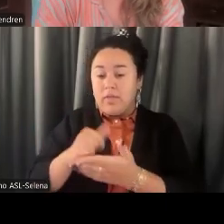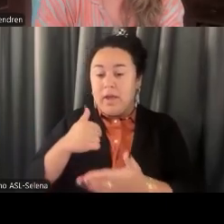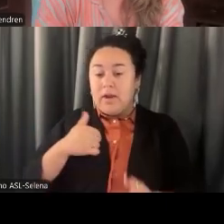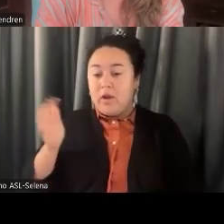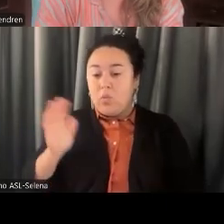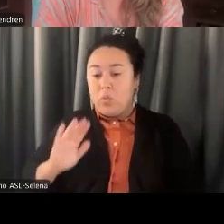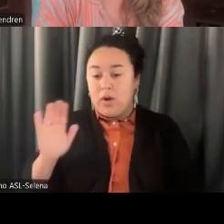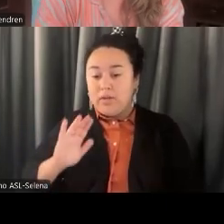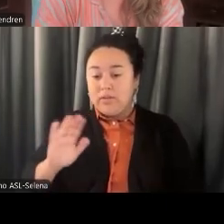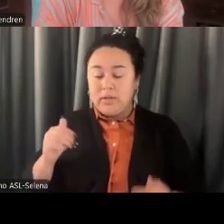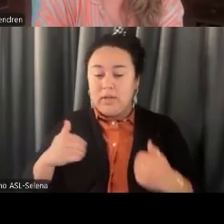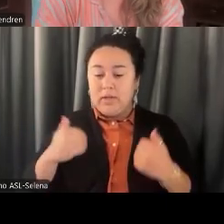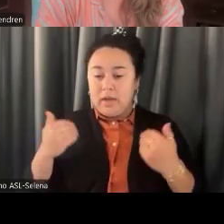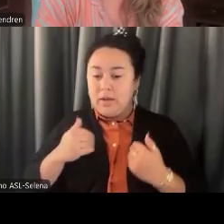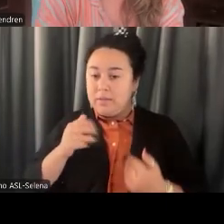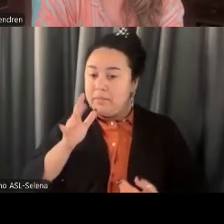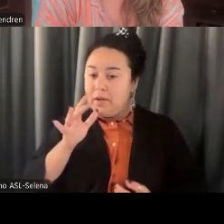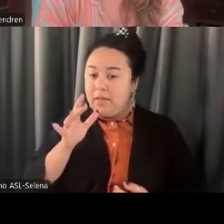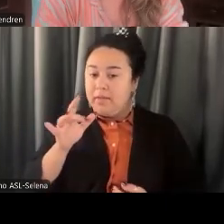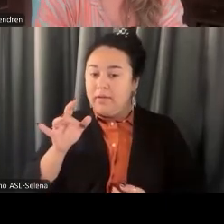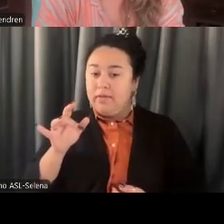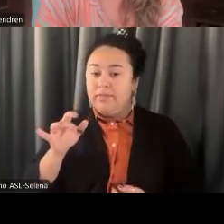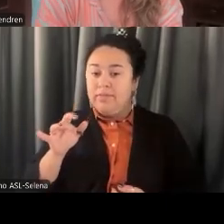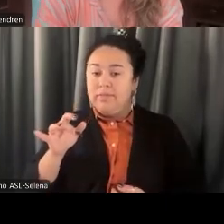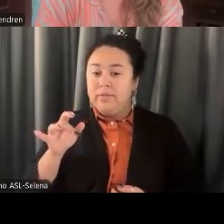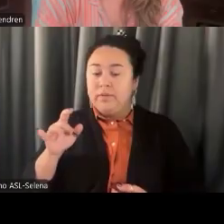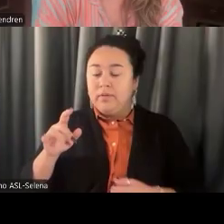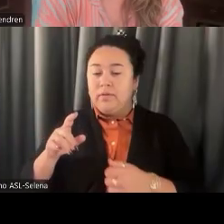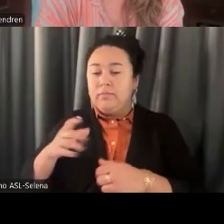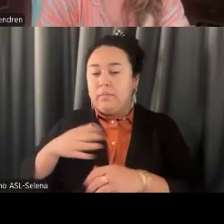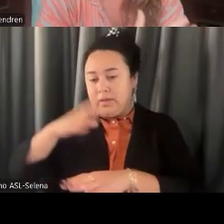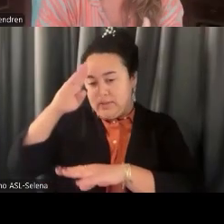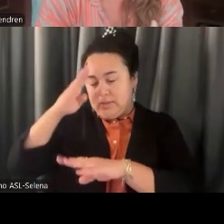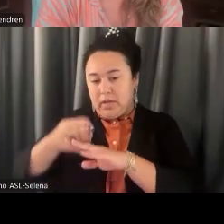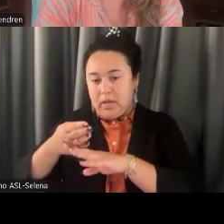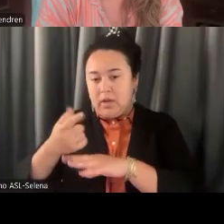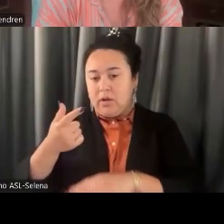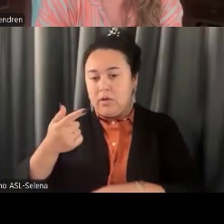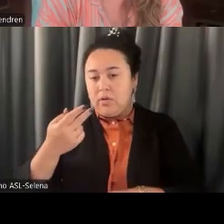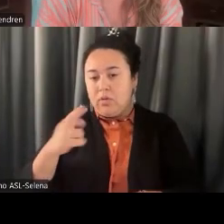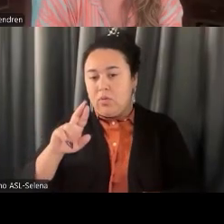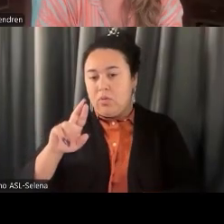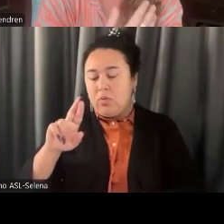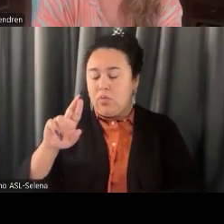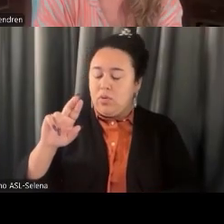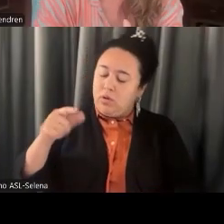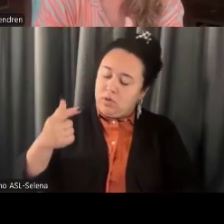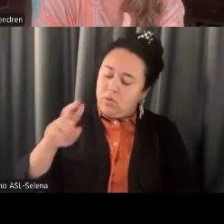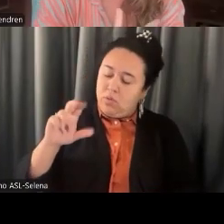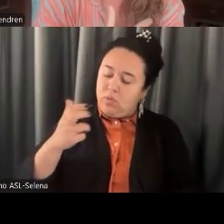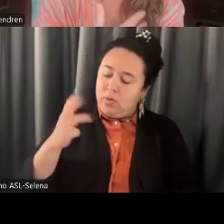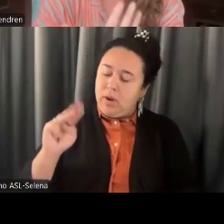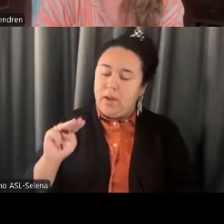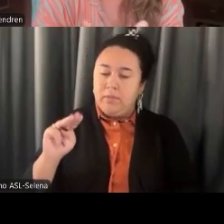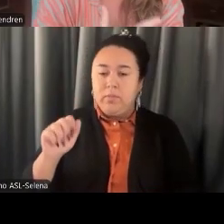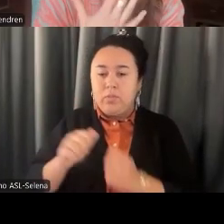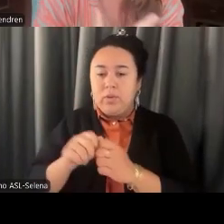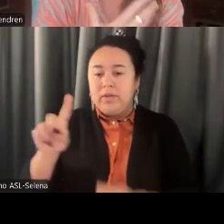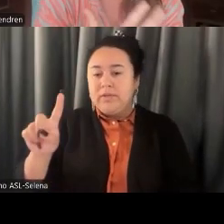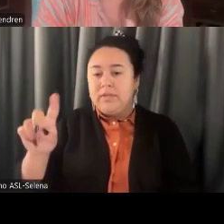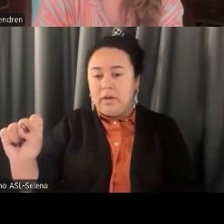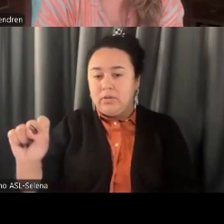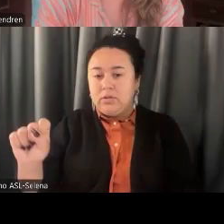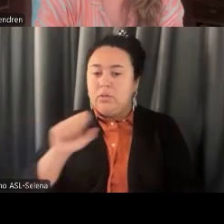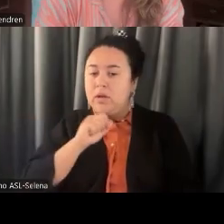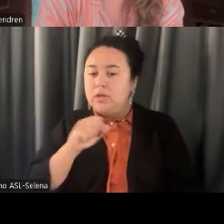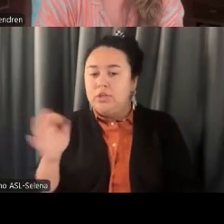was a young mother of first a son named Graham, who has Down syndrome. He's now 19 years old, but we were in the midst of, he was